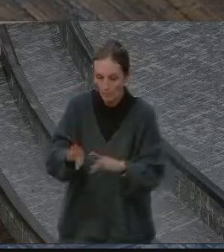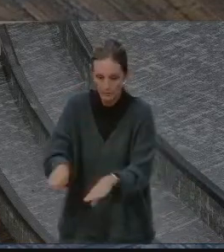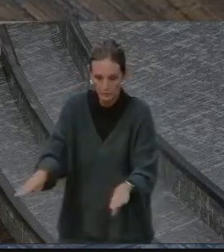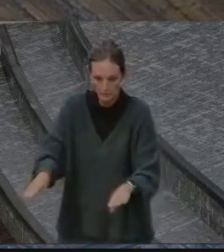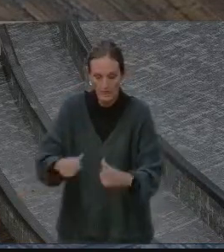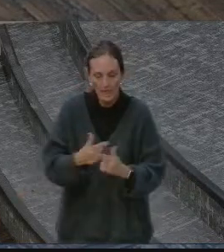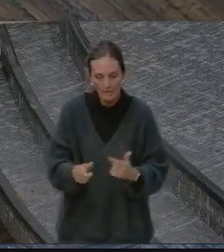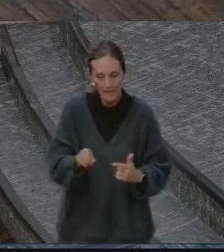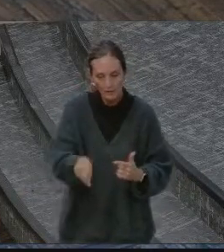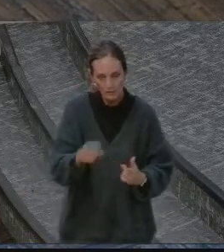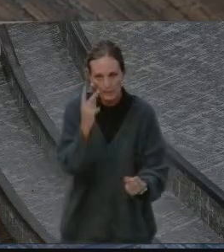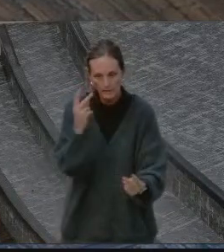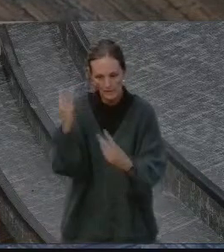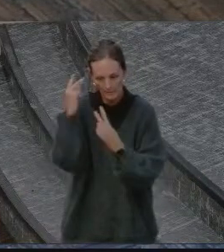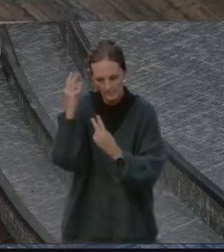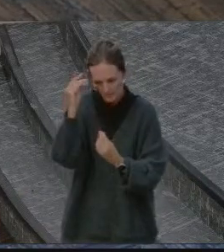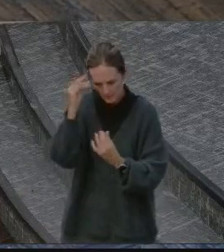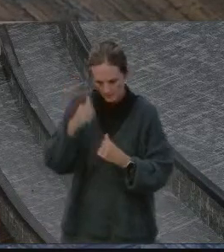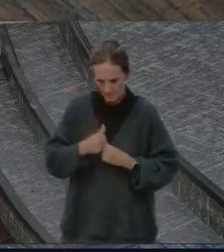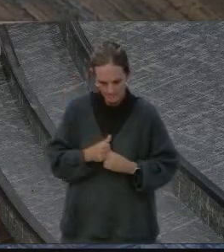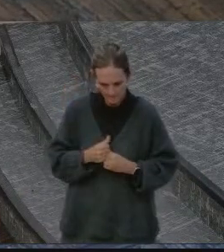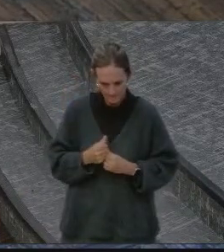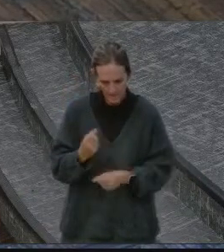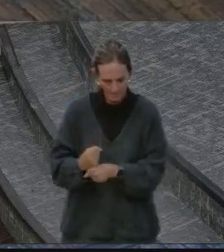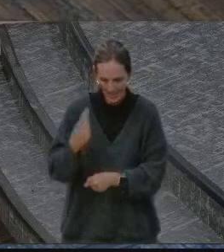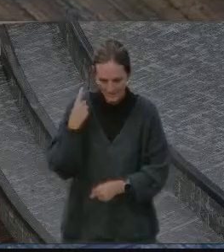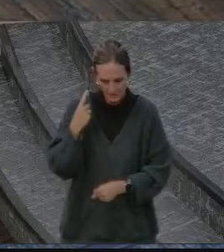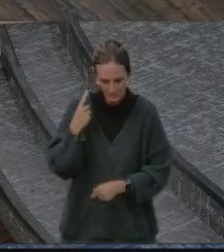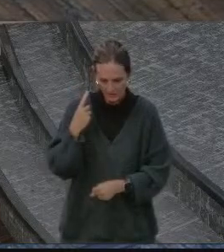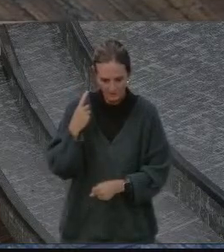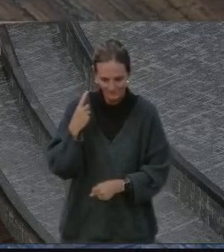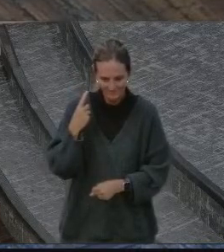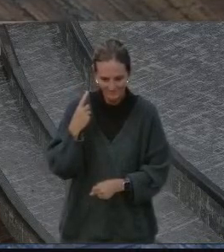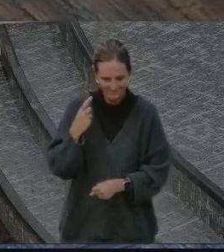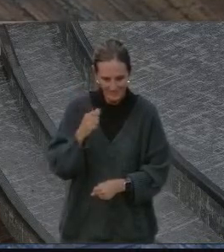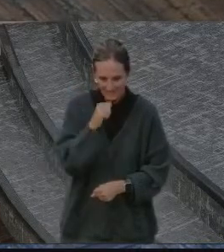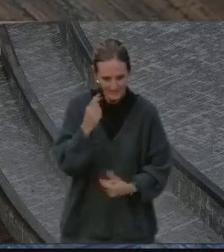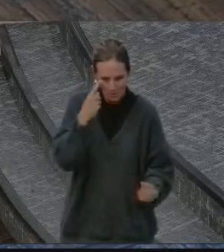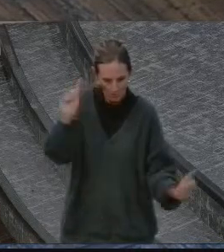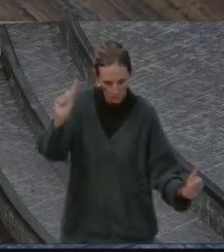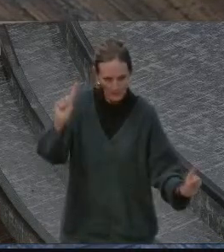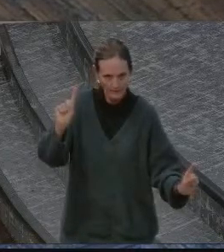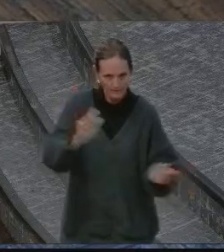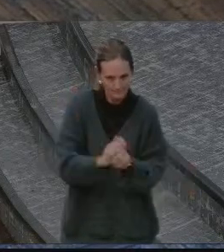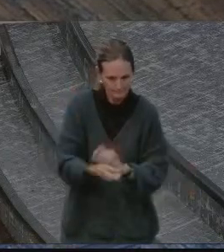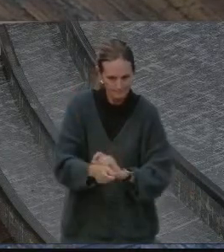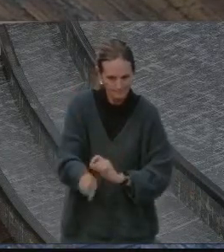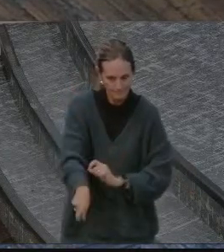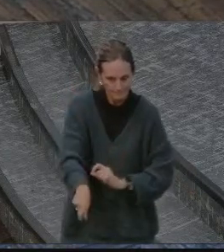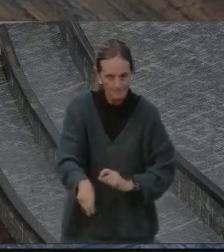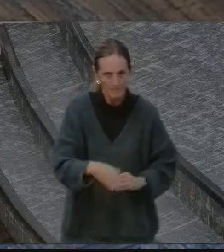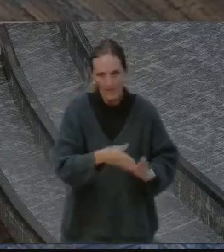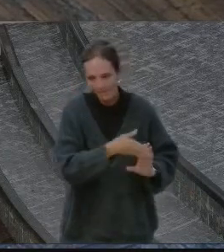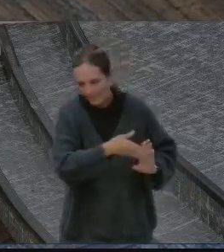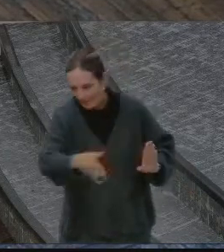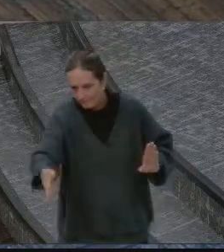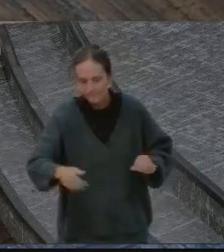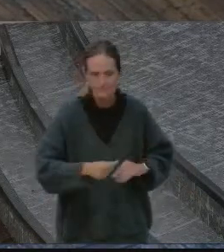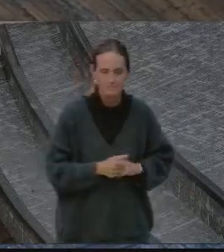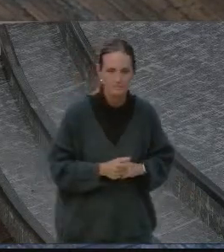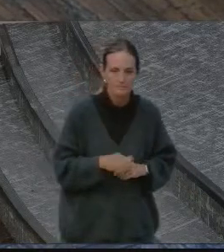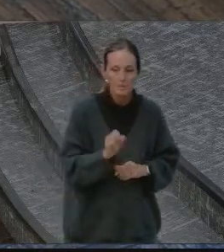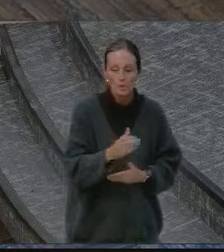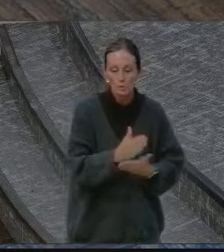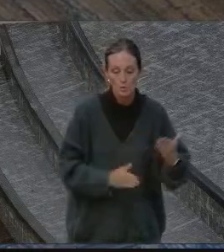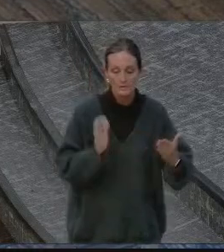year, let me try something different, then I know we're moving in the right direction. And some of our leaders, particularly at schools